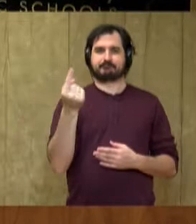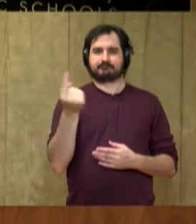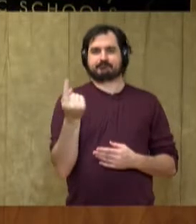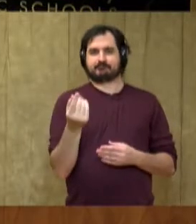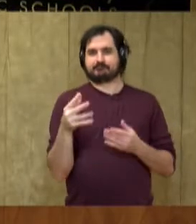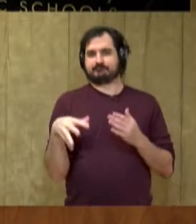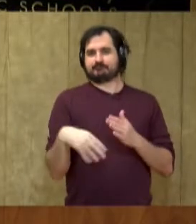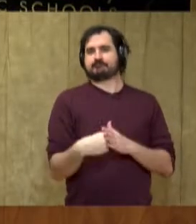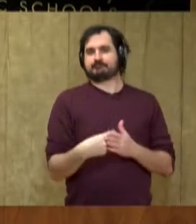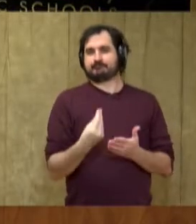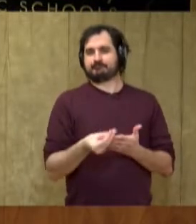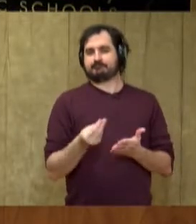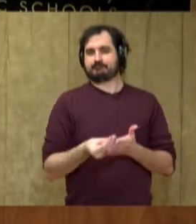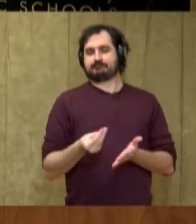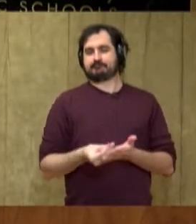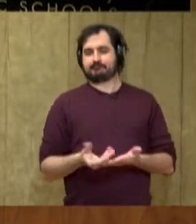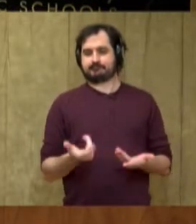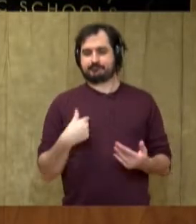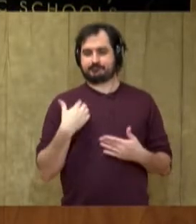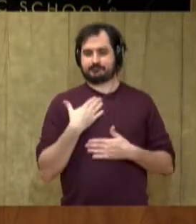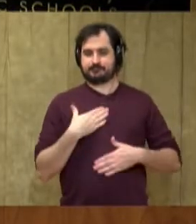look at it in a sentence.